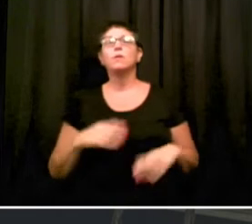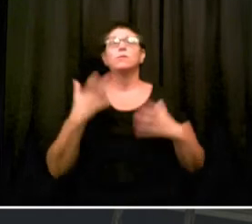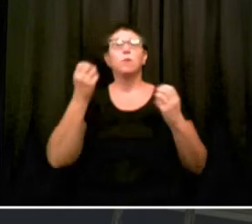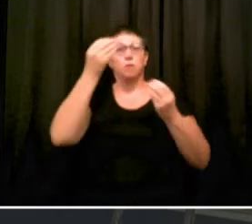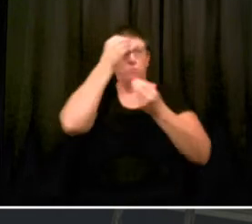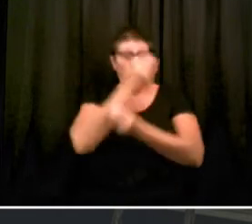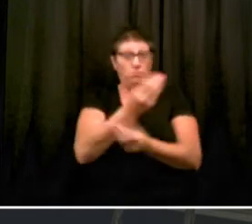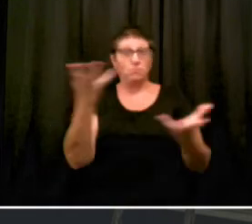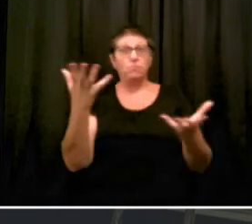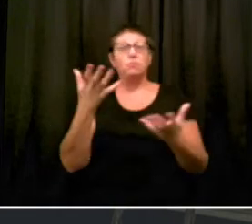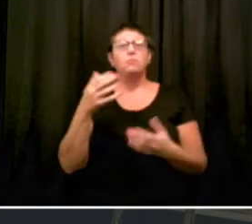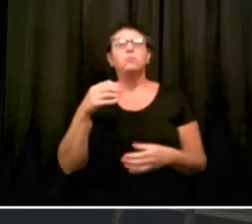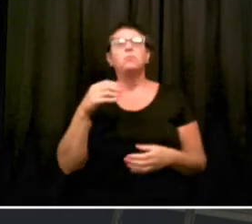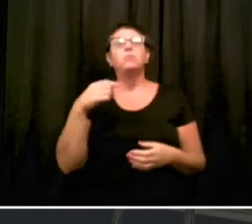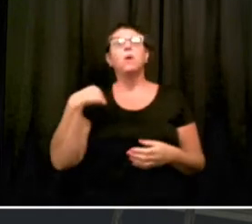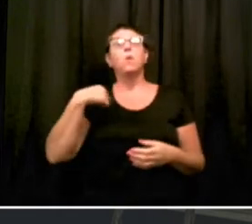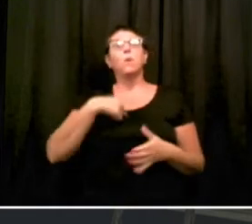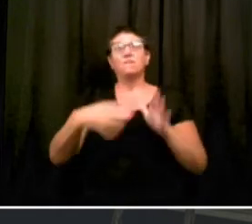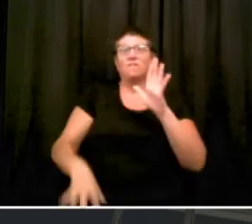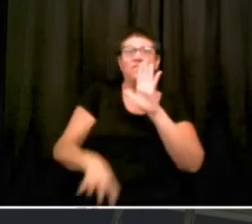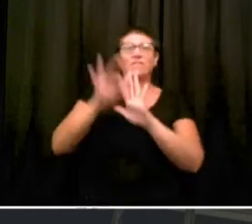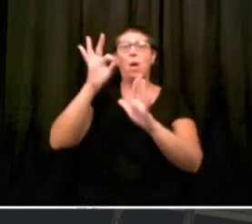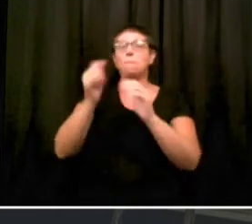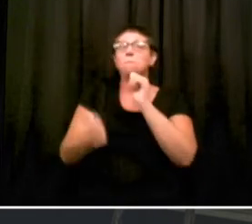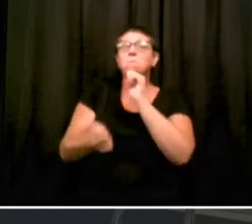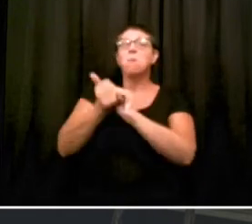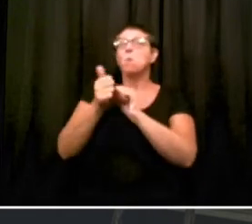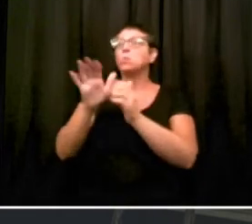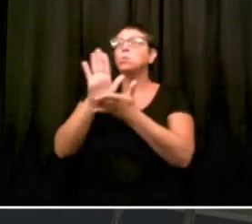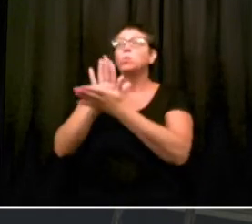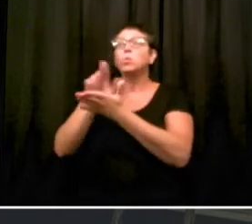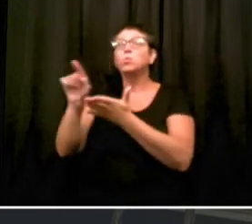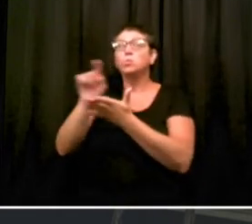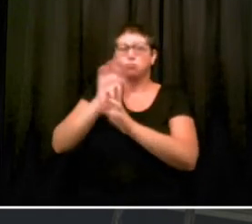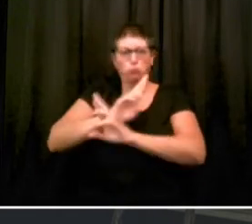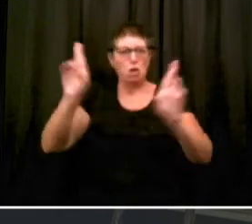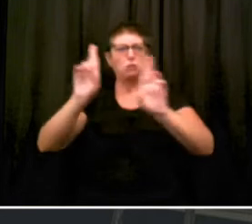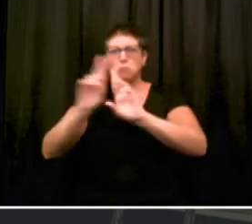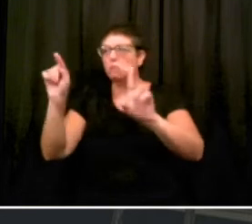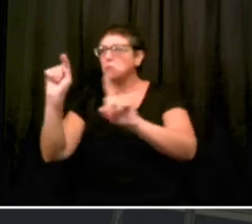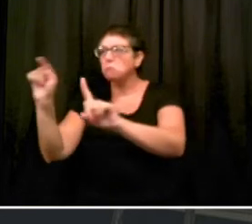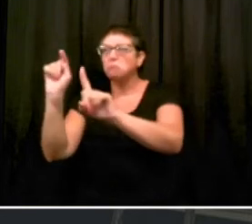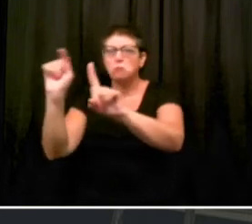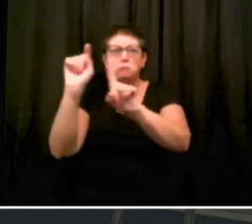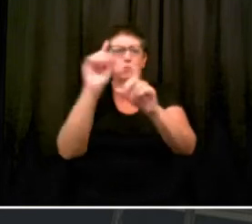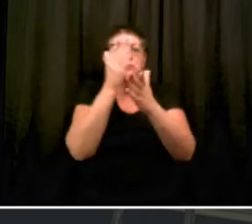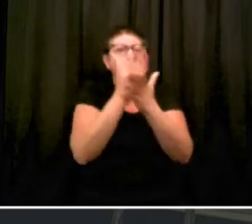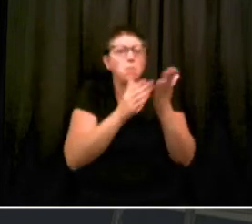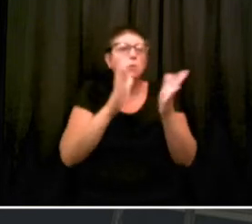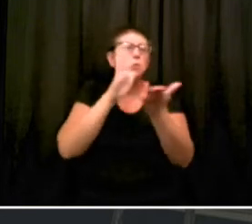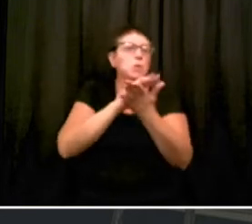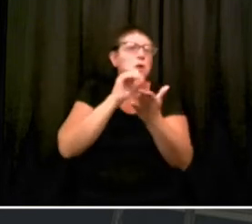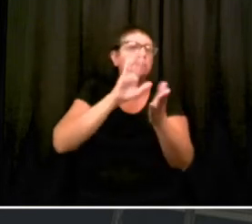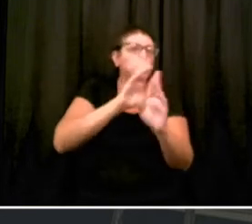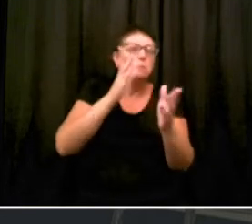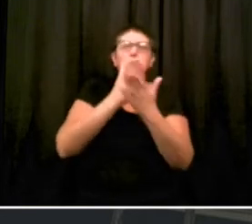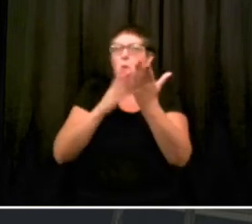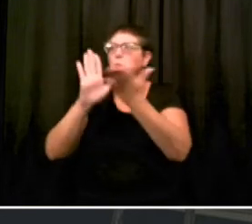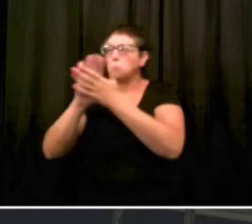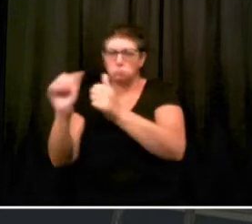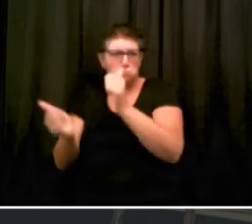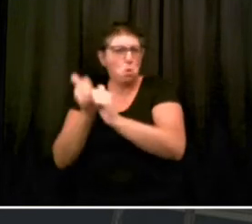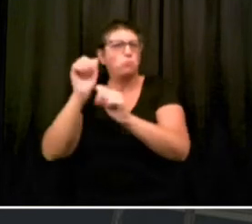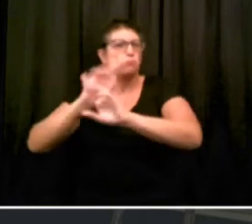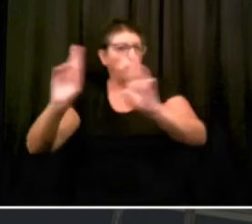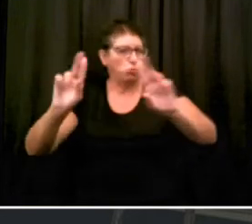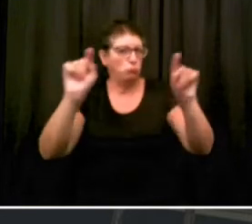ready. But we'll be very clear if there's any specific school with ongoing work that needs to be done, any even individual classroom that has work that needs to be